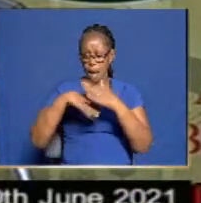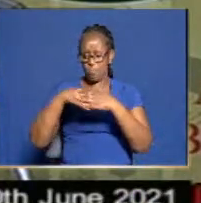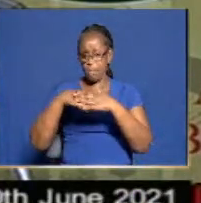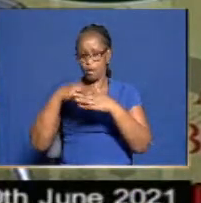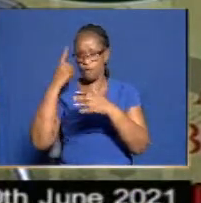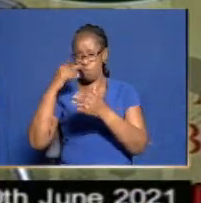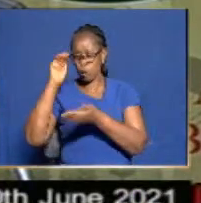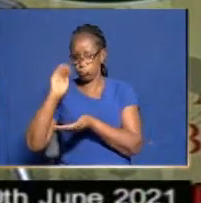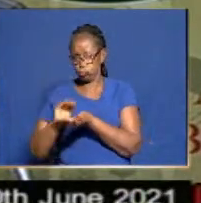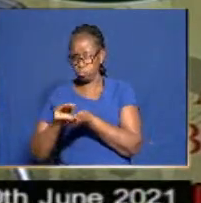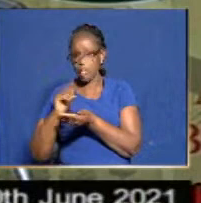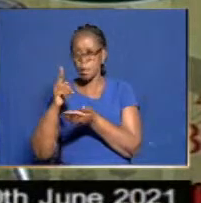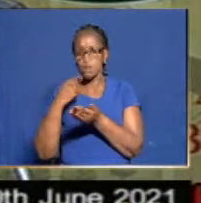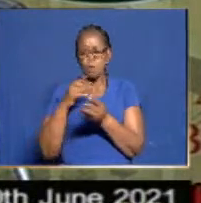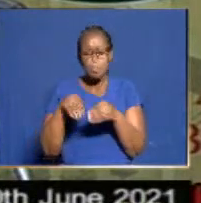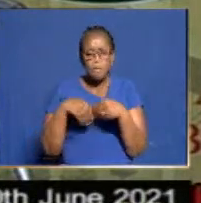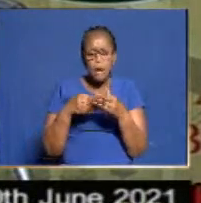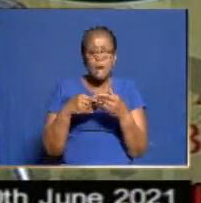provide certainty in taxation,